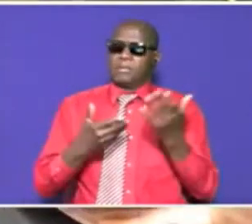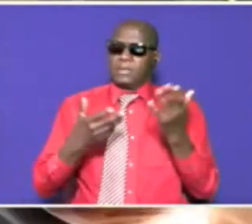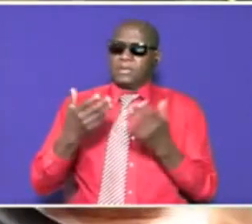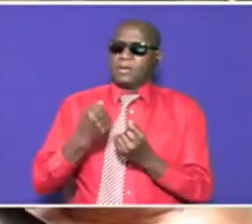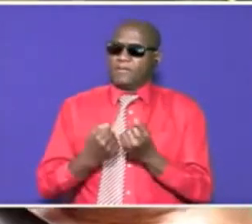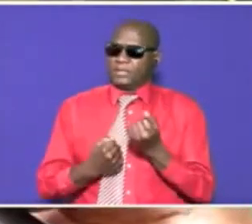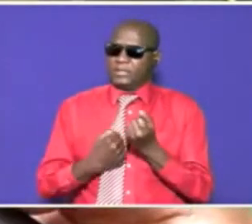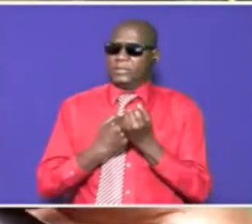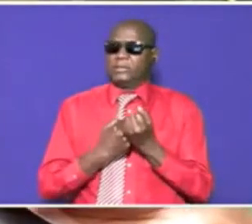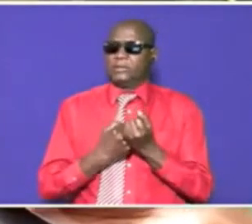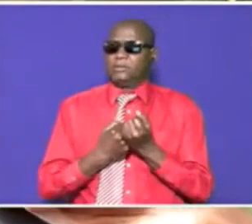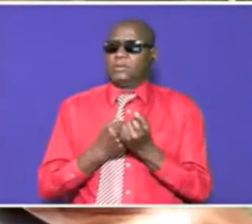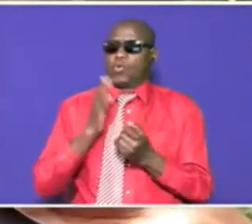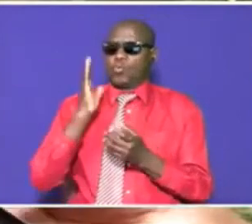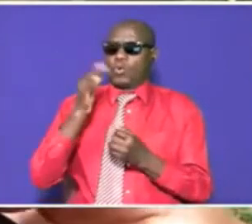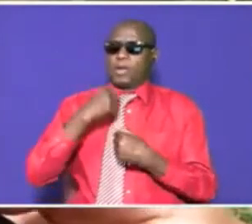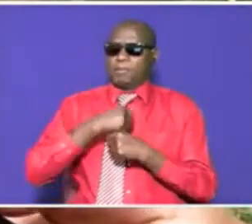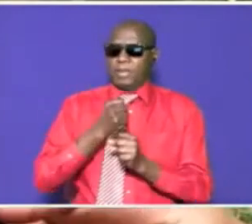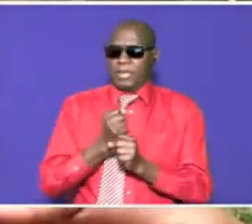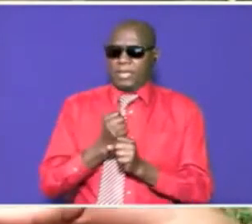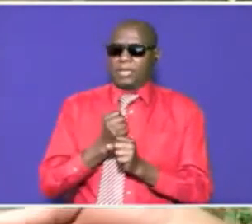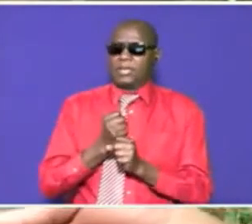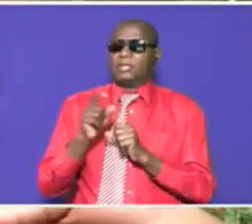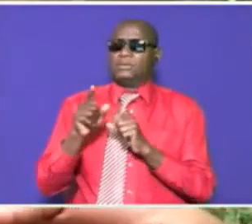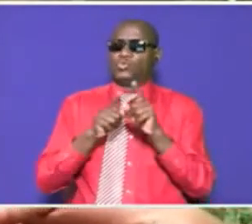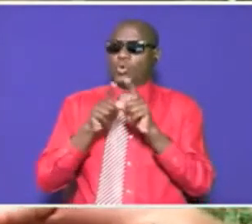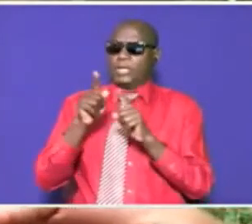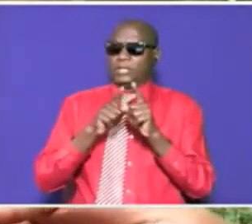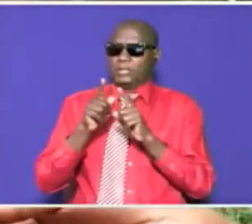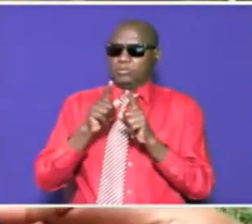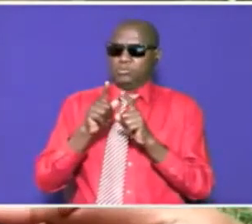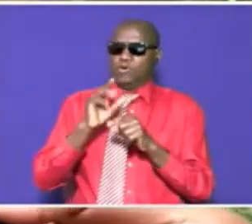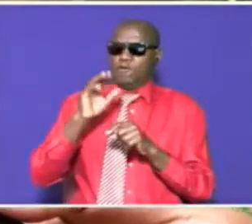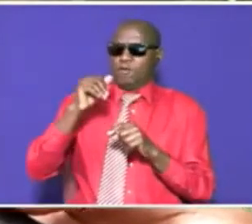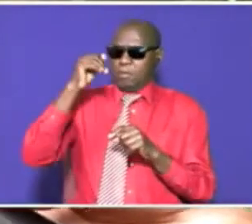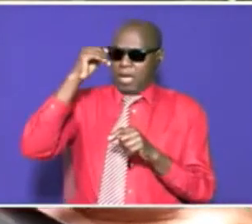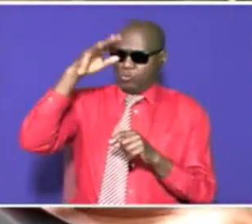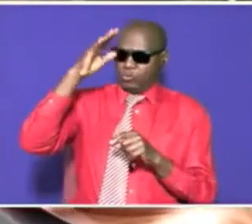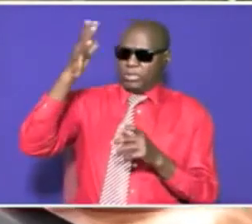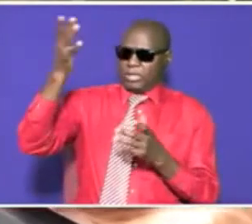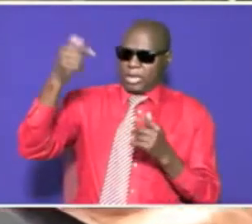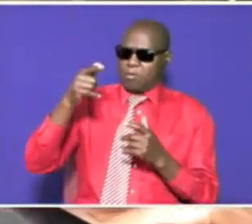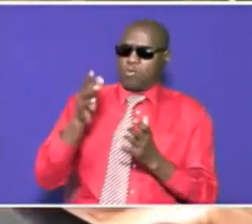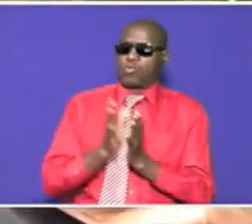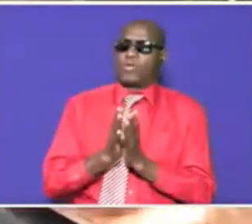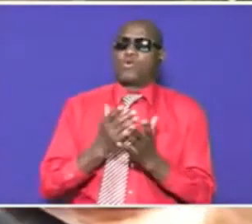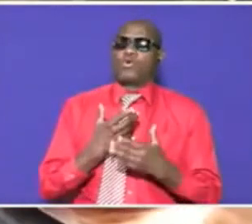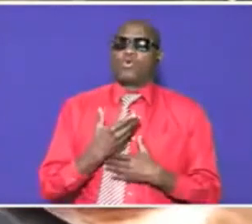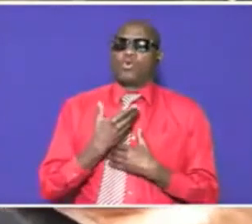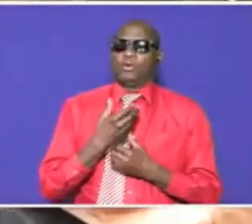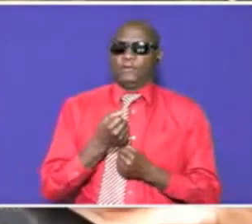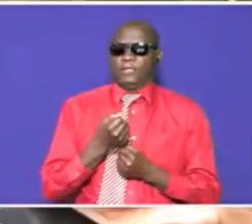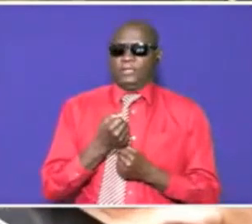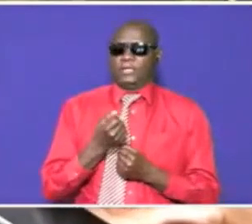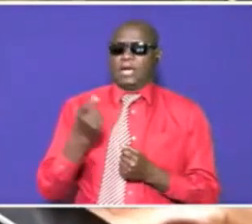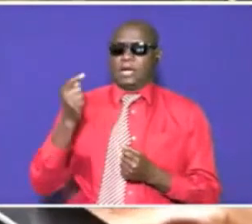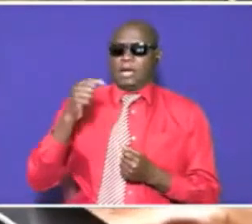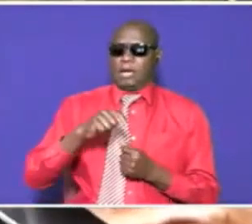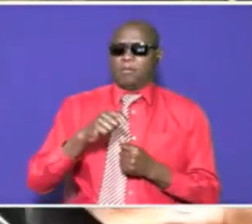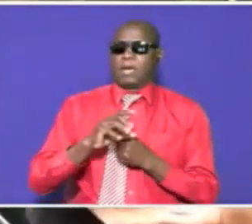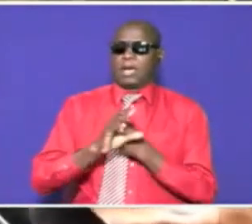facilitation ambayo itawezesha watalii watoke kule wanatoka wakiwa na confidence ya kuja